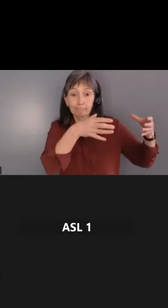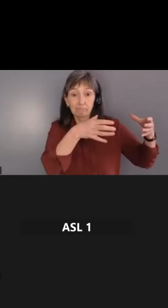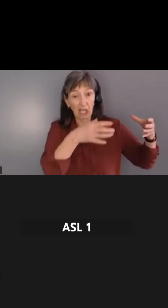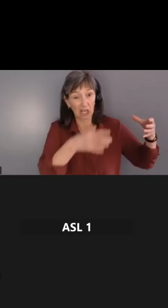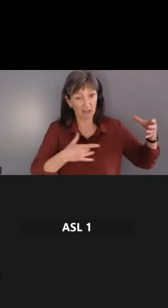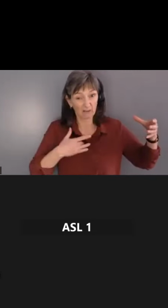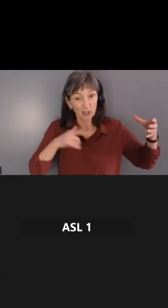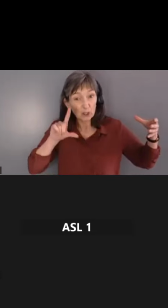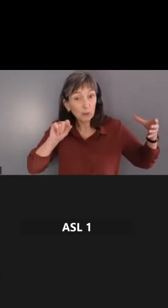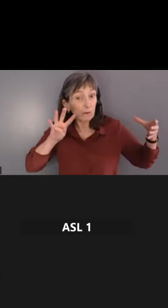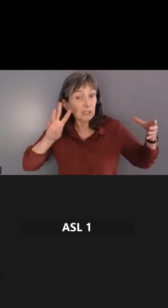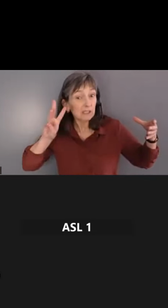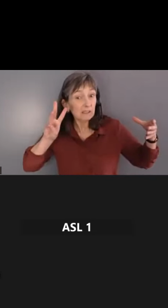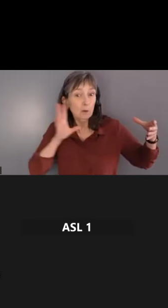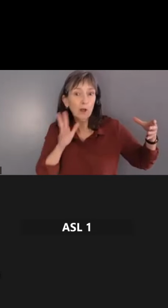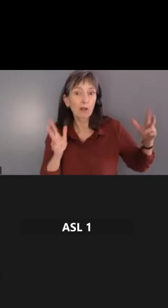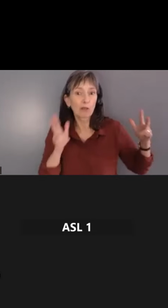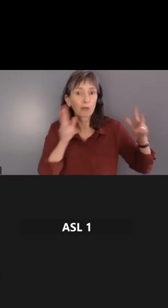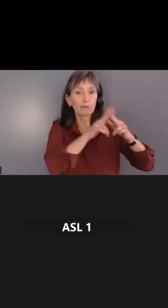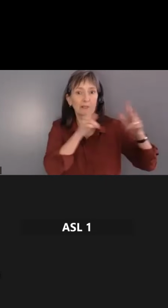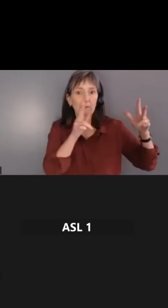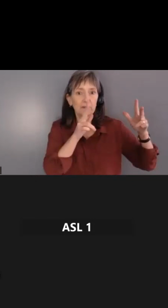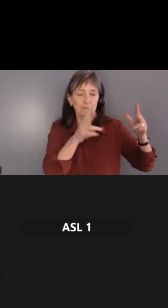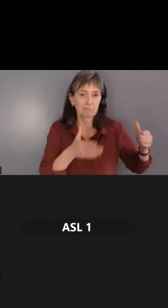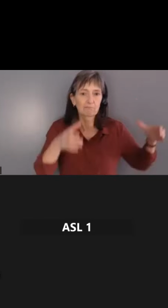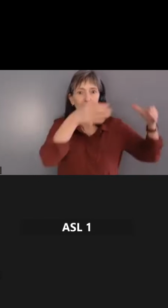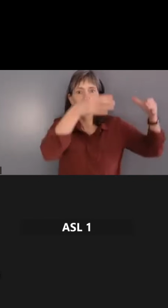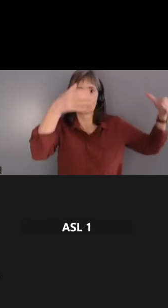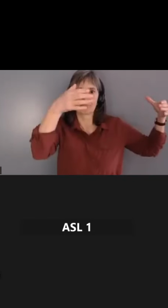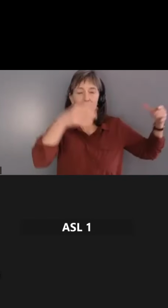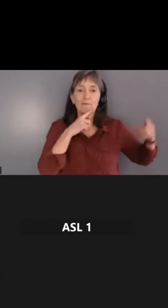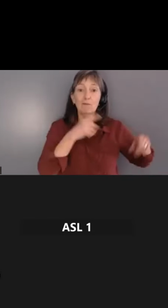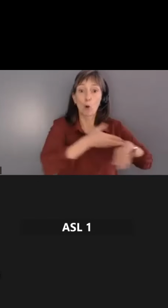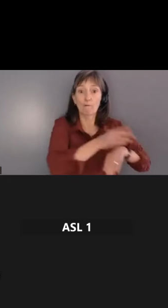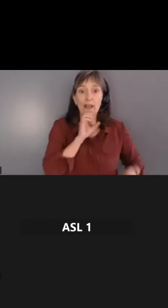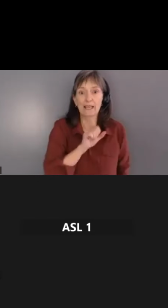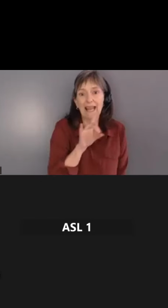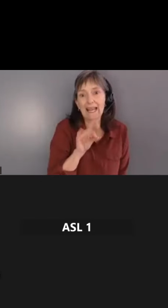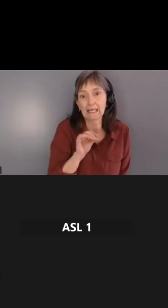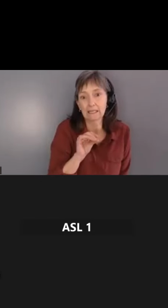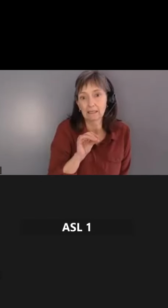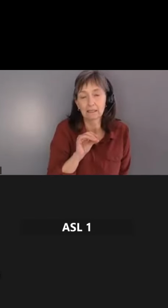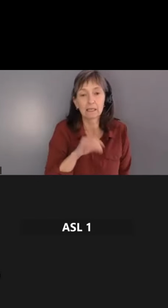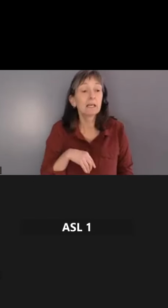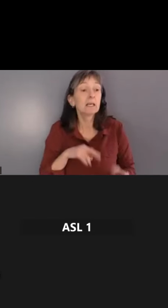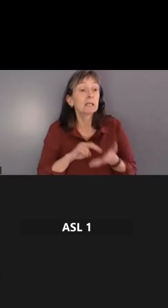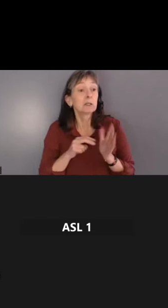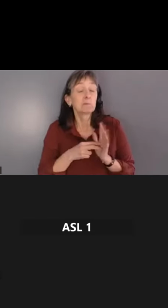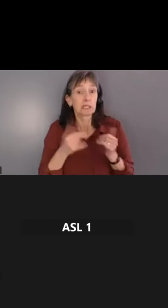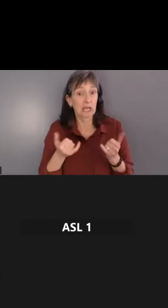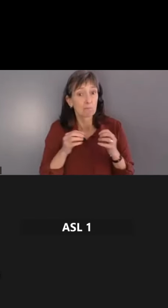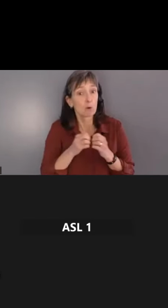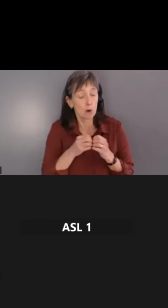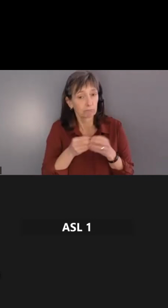soon as 2046. So as the number of older adults continues to rise in the coming years, Canada will need to find ways